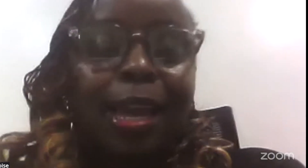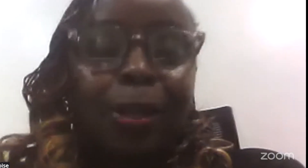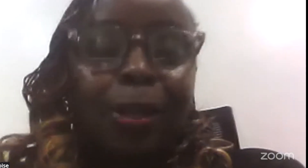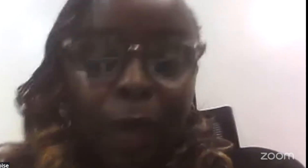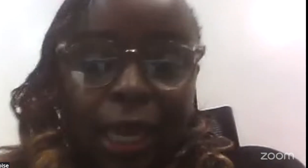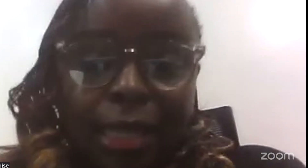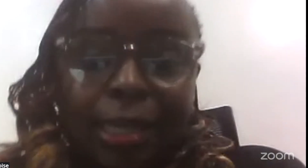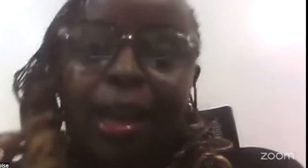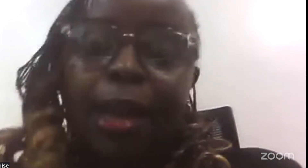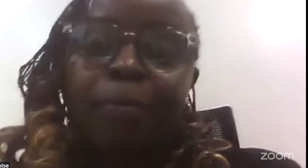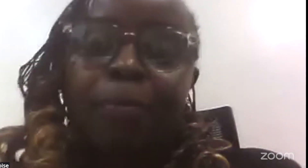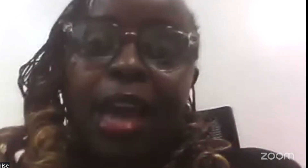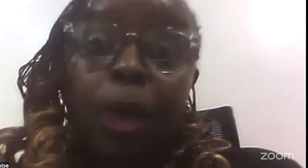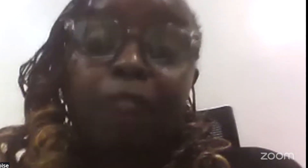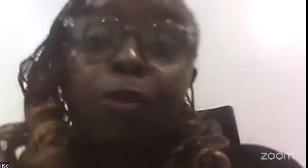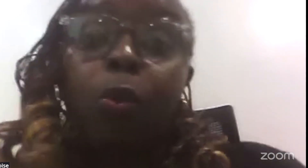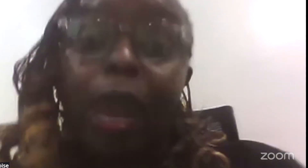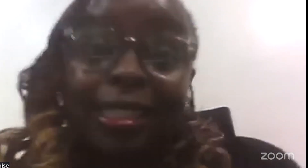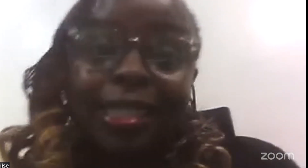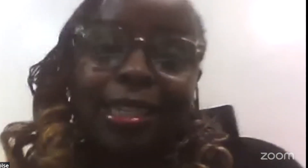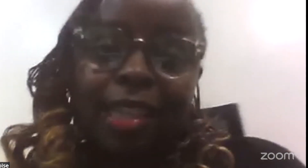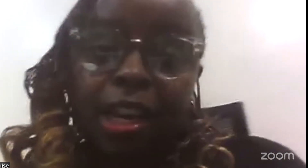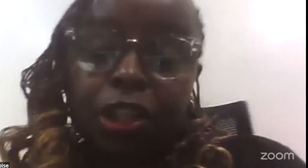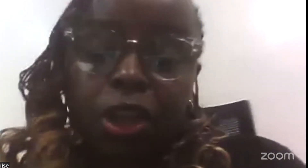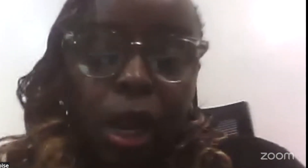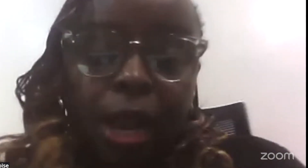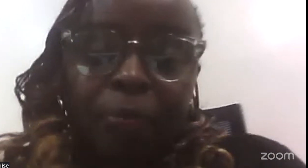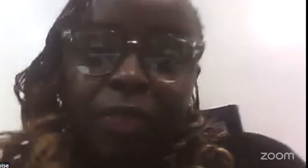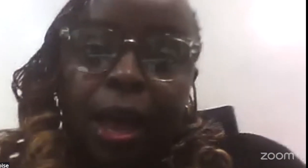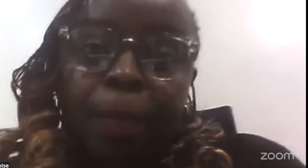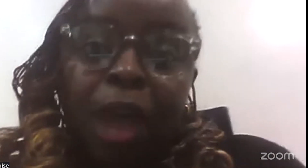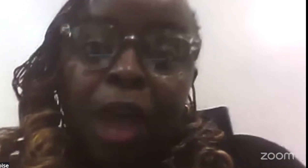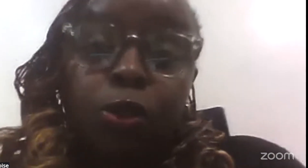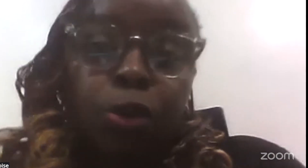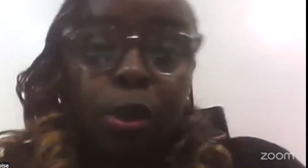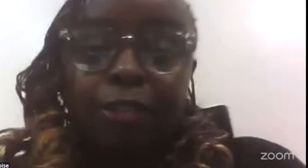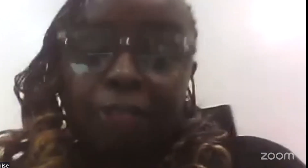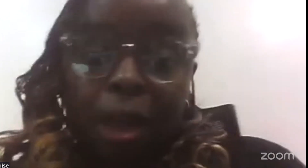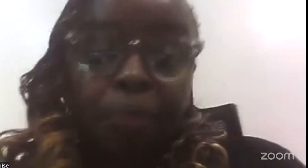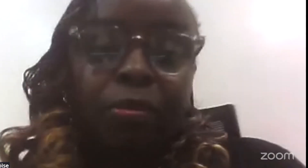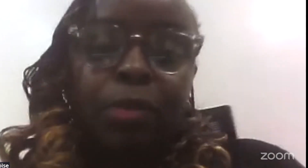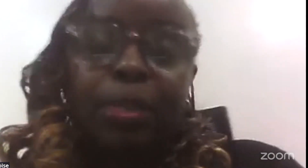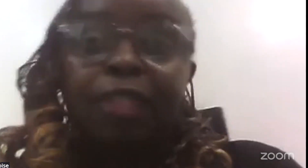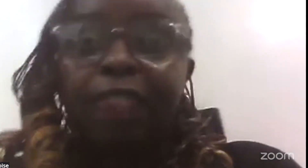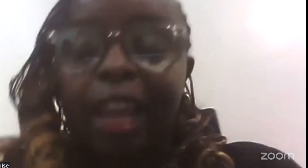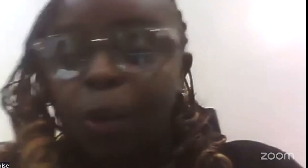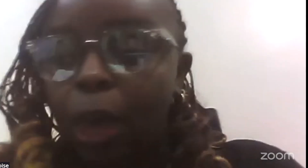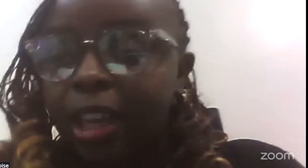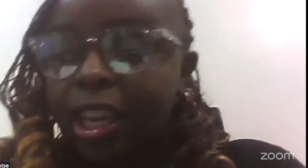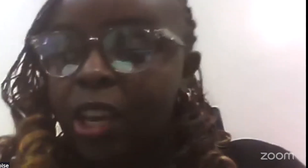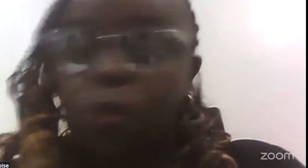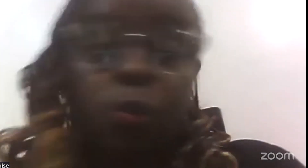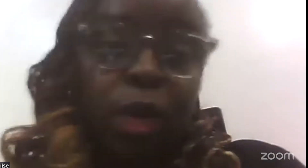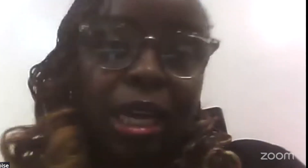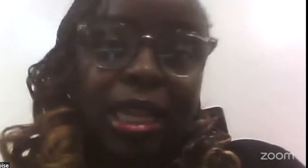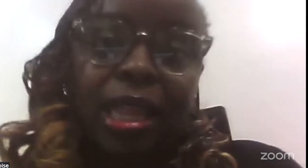is Lois, and I work for Wild International. A consulting firm, specifically